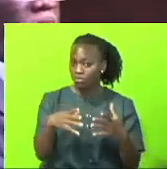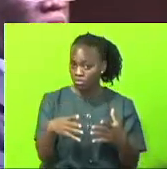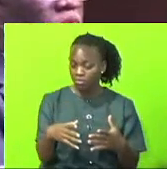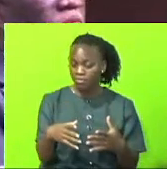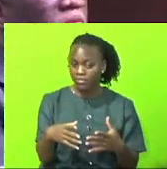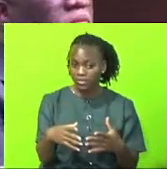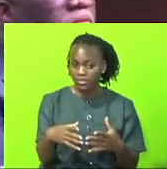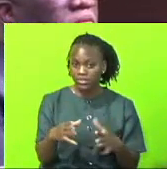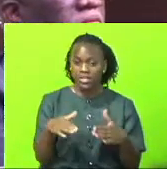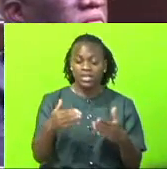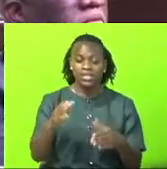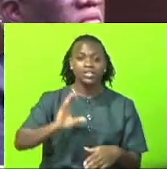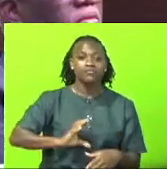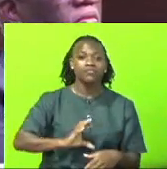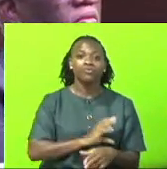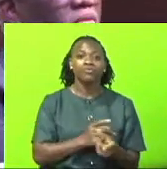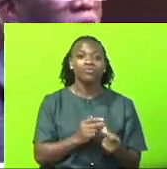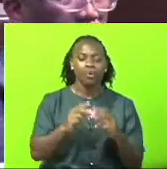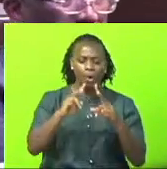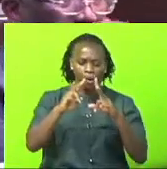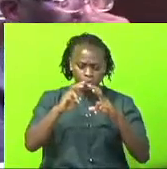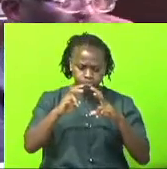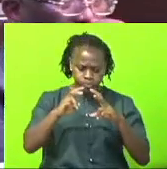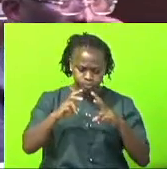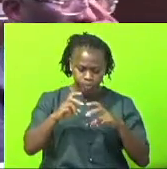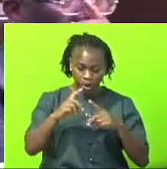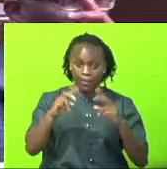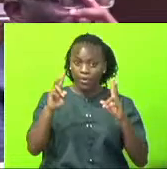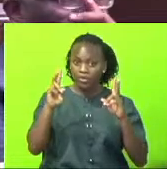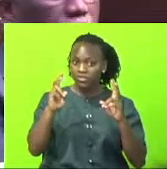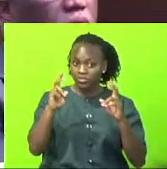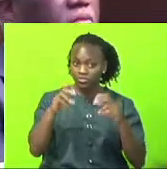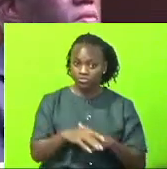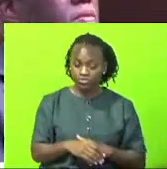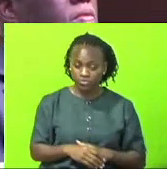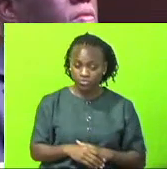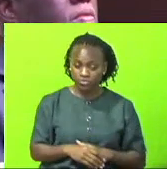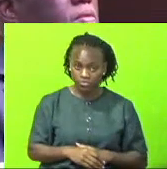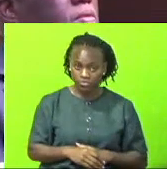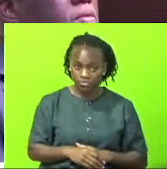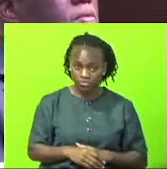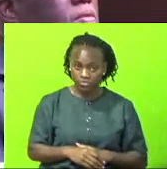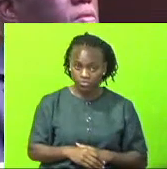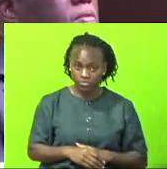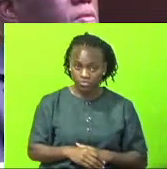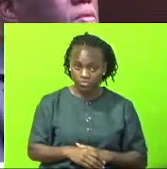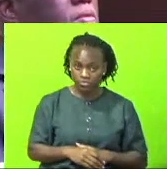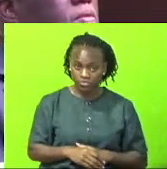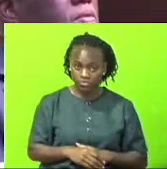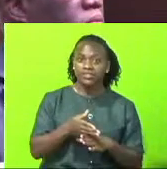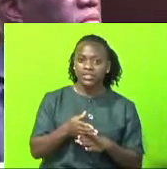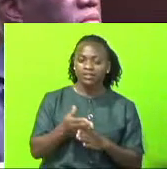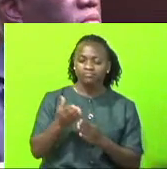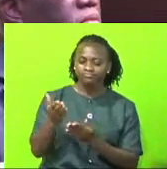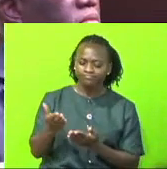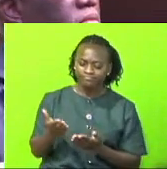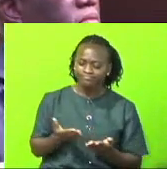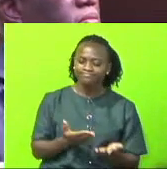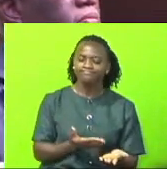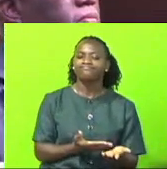to investigate and inquire into the matters, and where necessary, propose legislation.